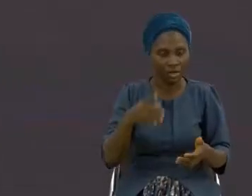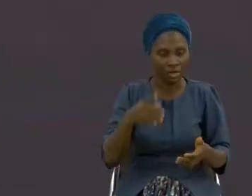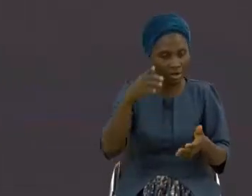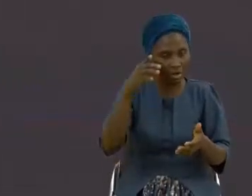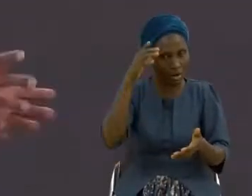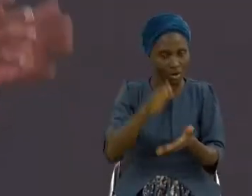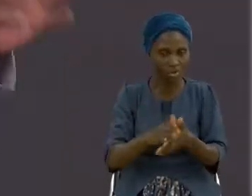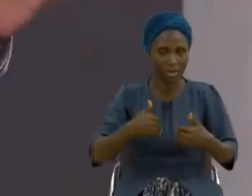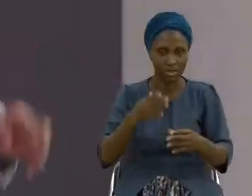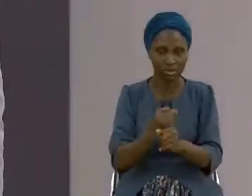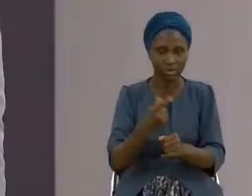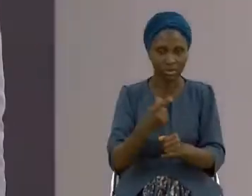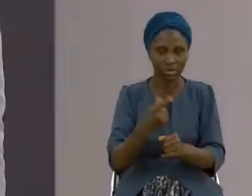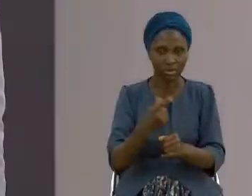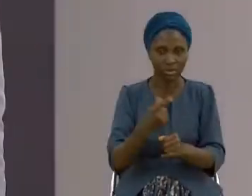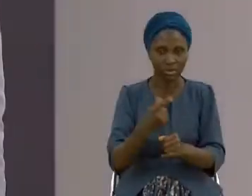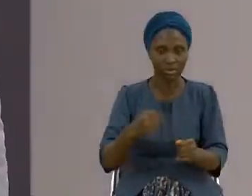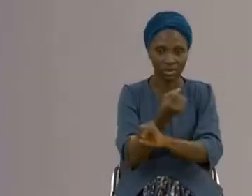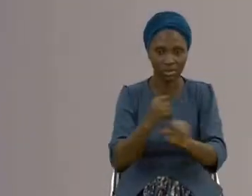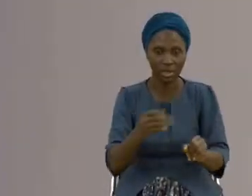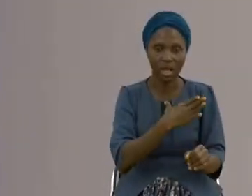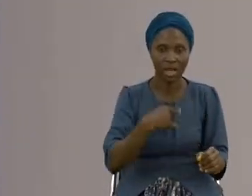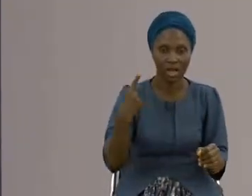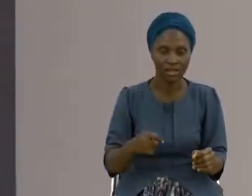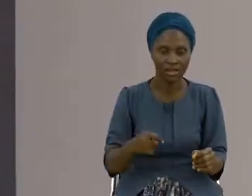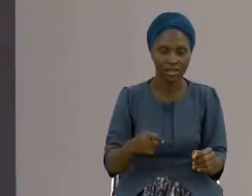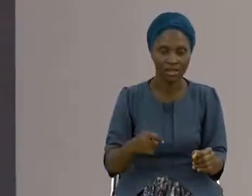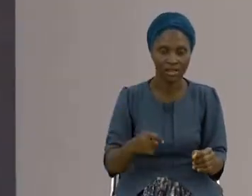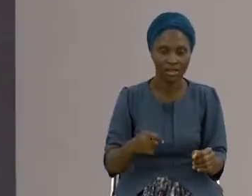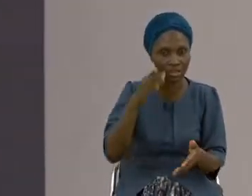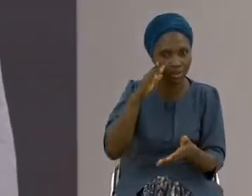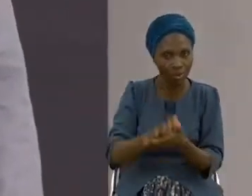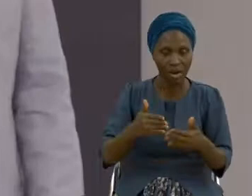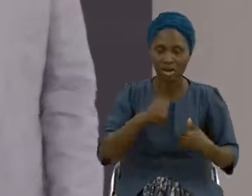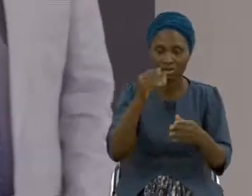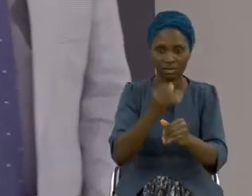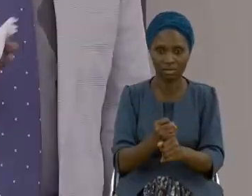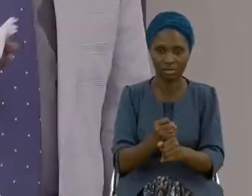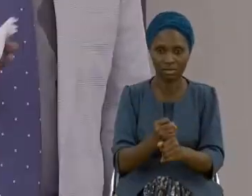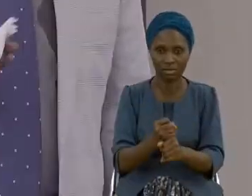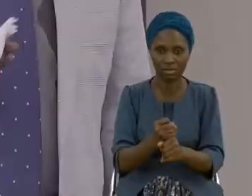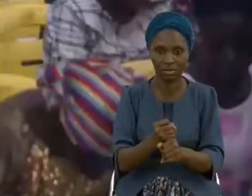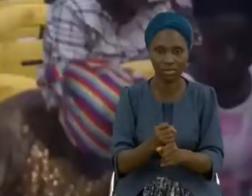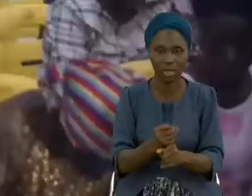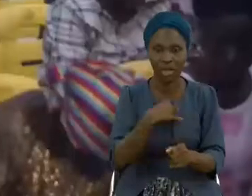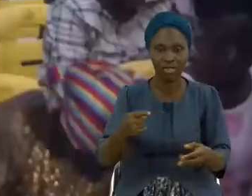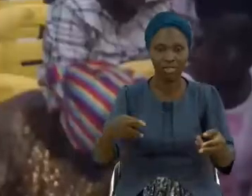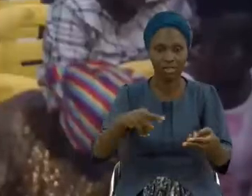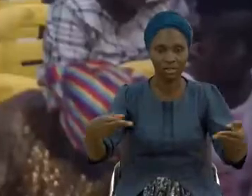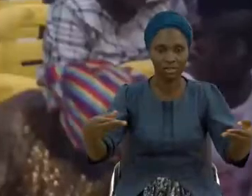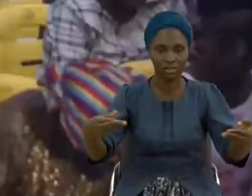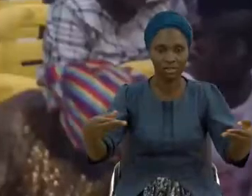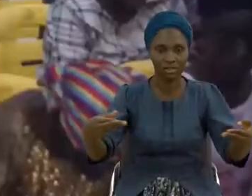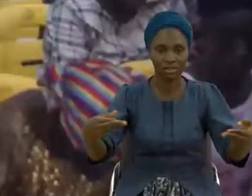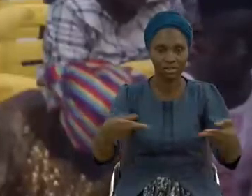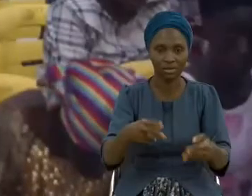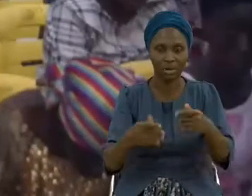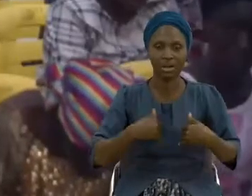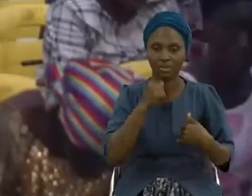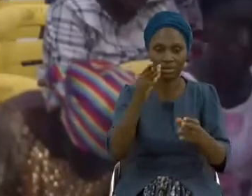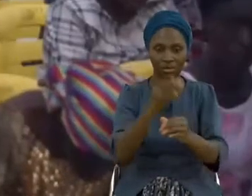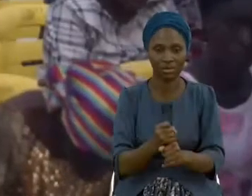has not got it and you have got it why is it you can talk about family matters you are not